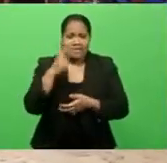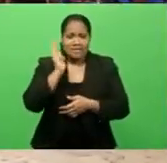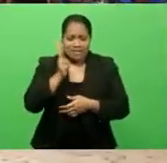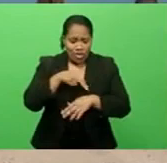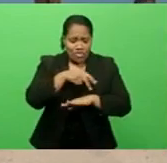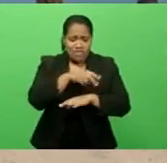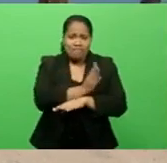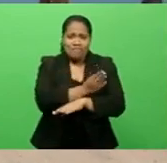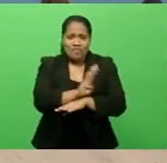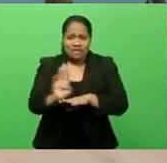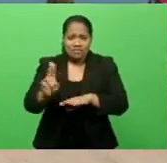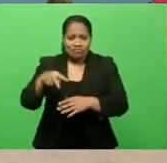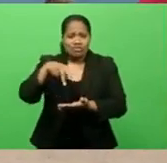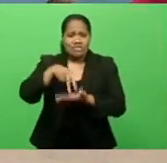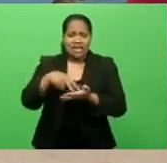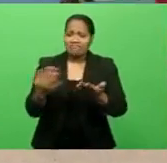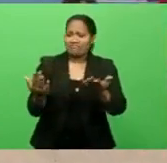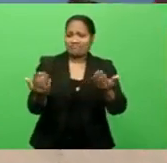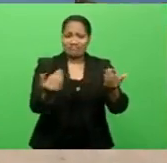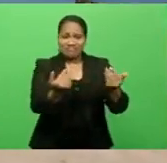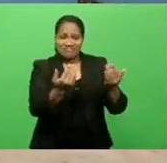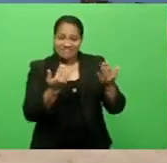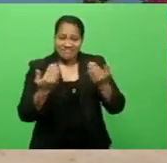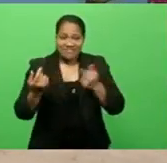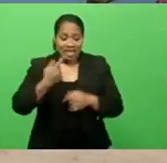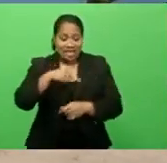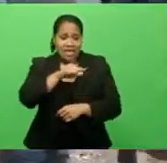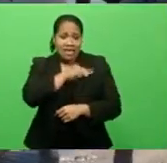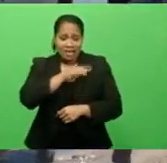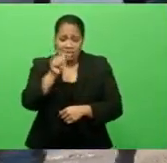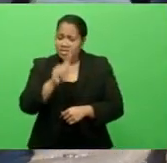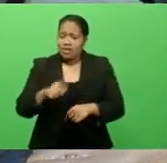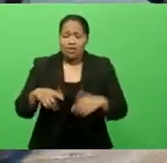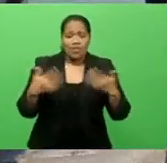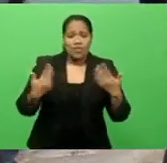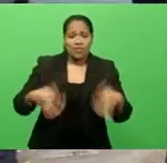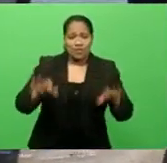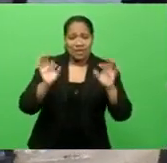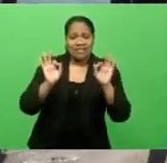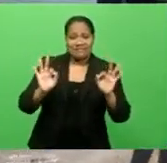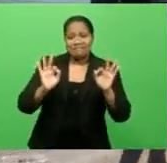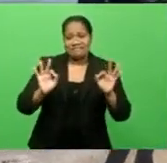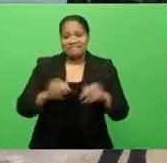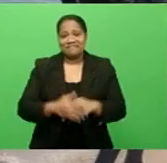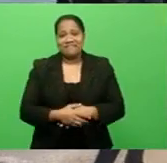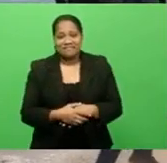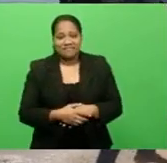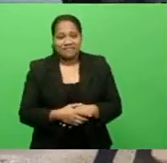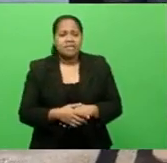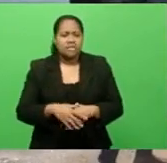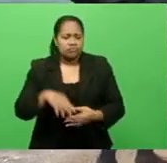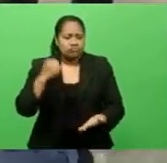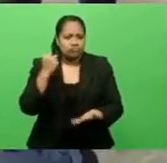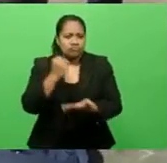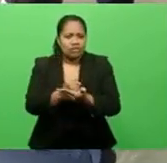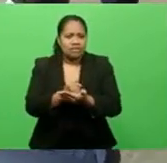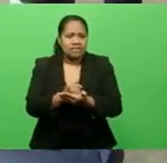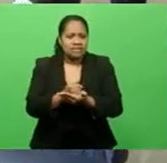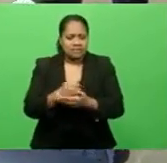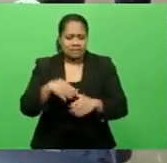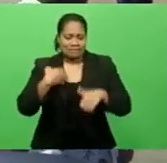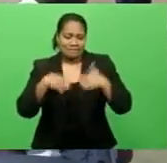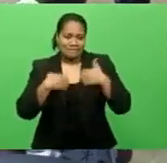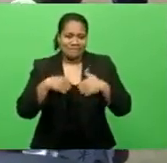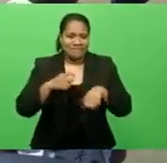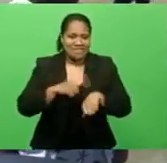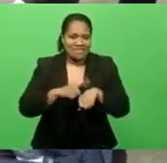welcome our guests on island today was an awesome thing. It was surely an exciting moment for these